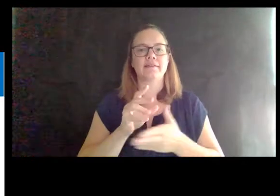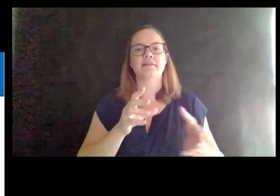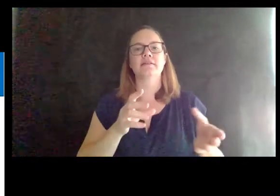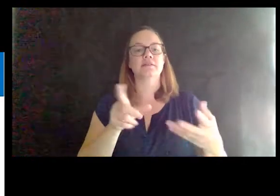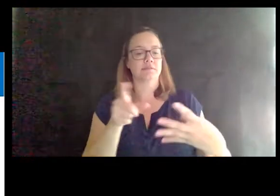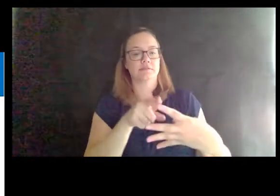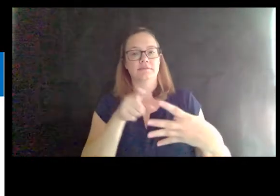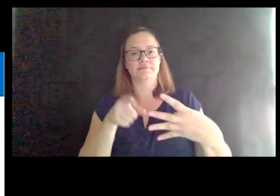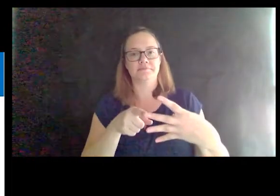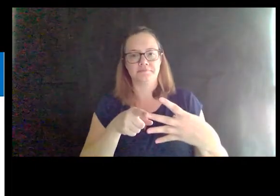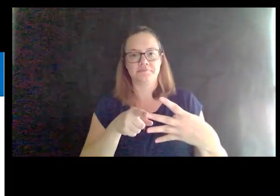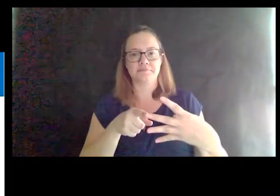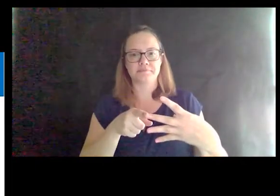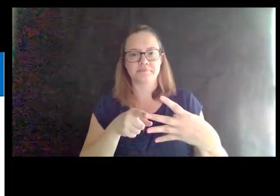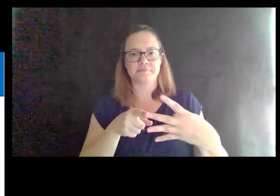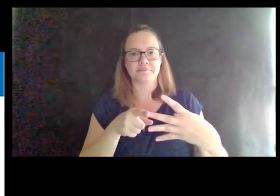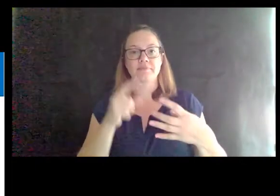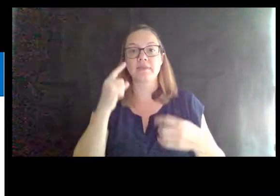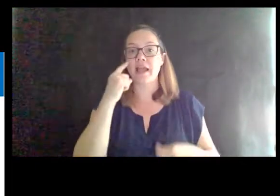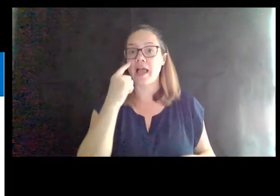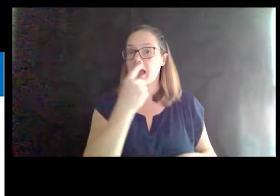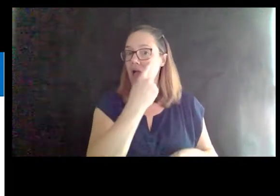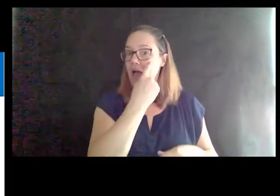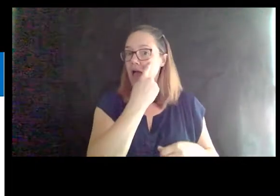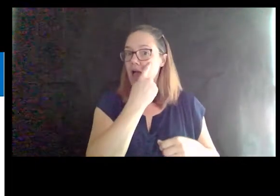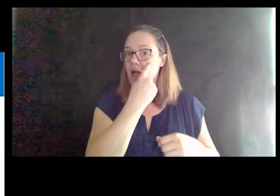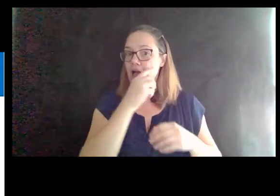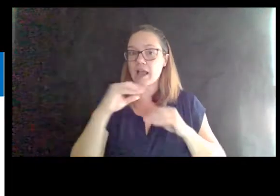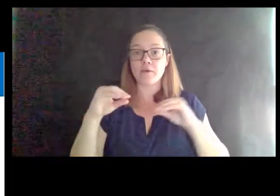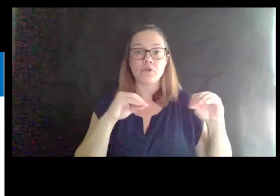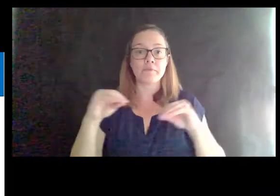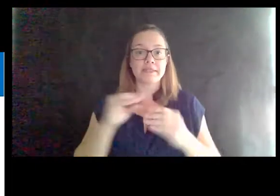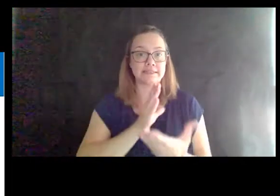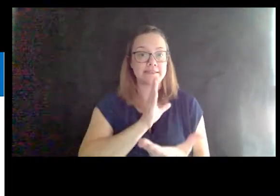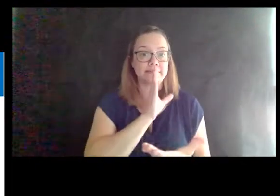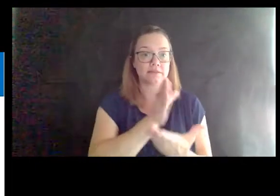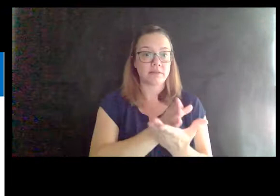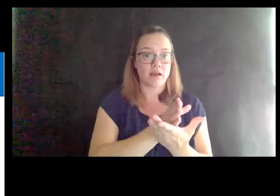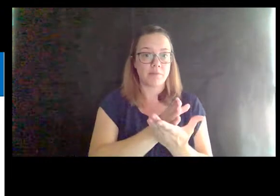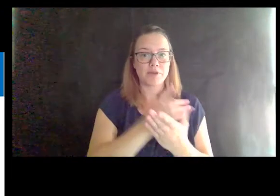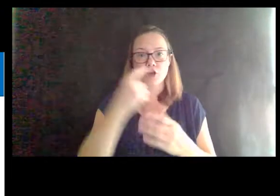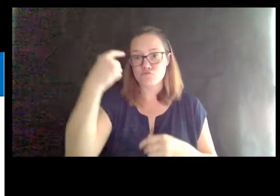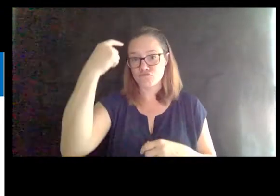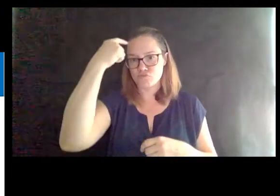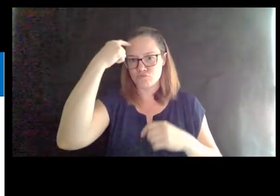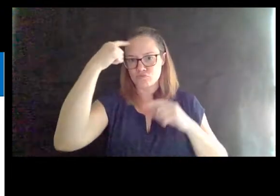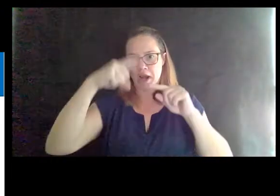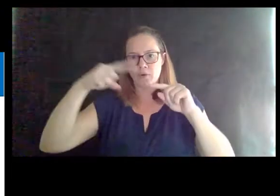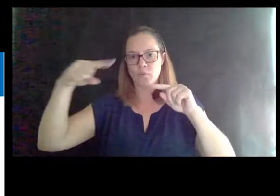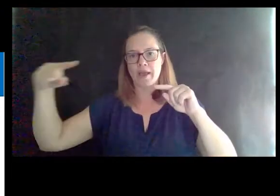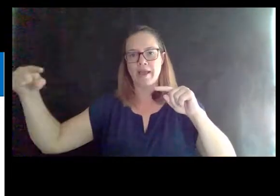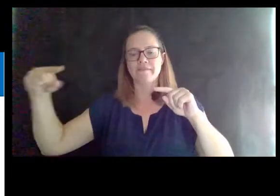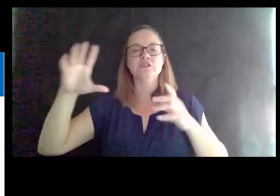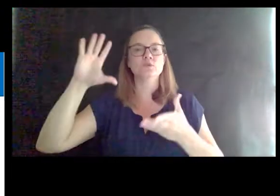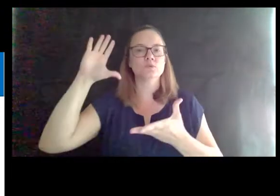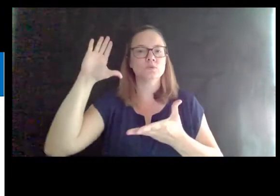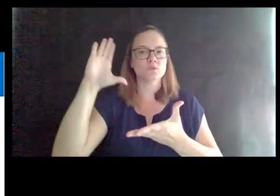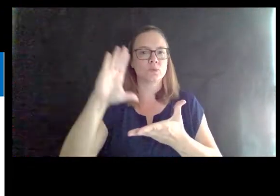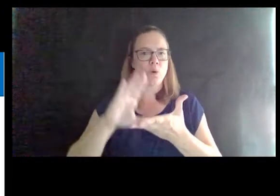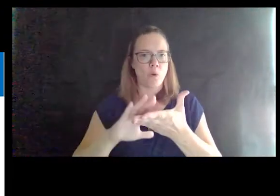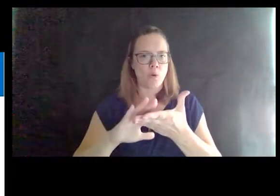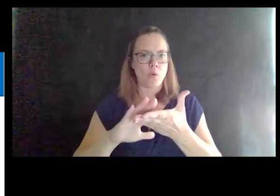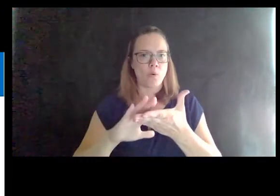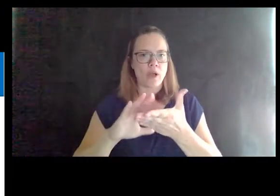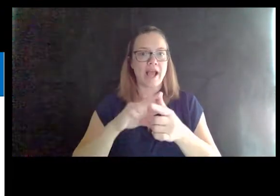Moving to stage two, the eye movement stops and brain waves become slower with an occasional burst of